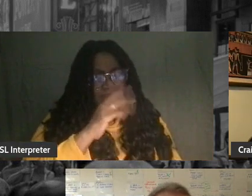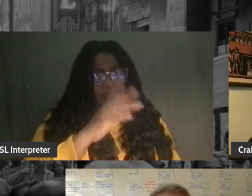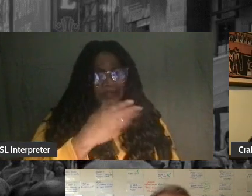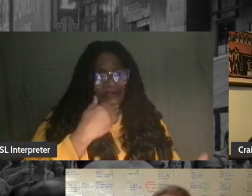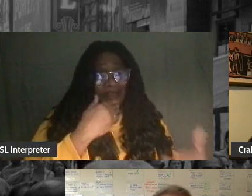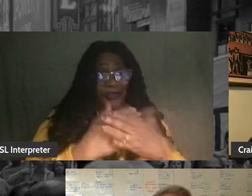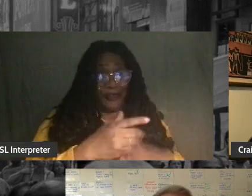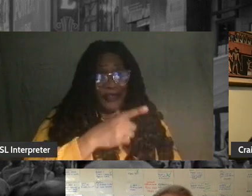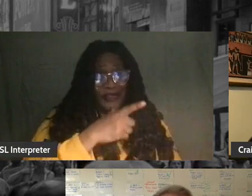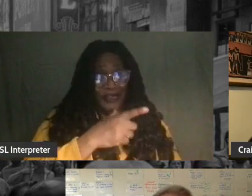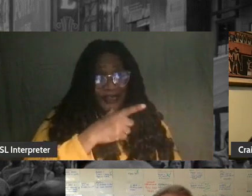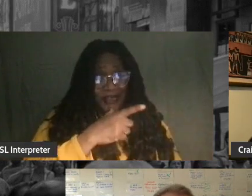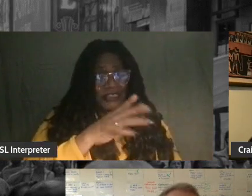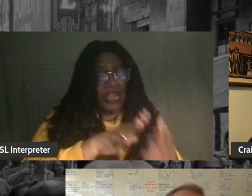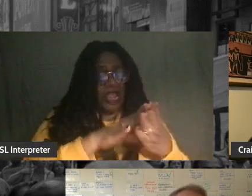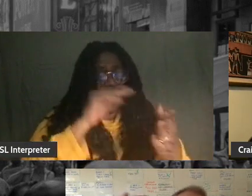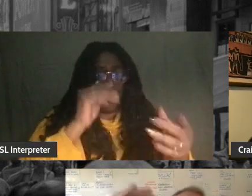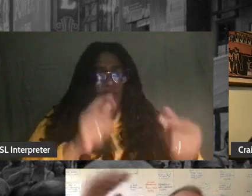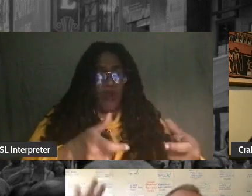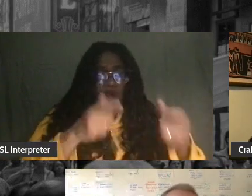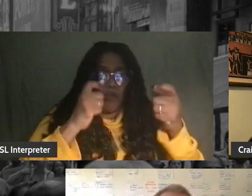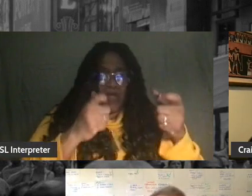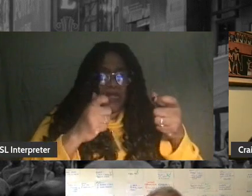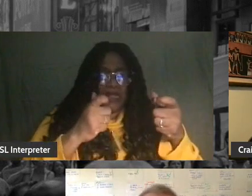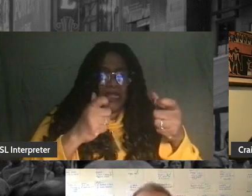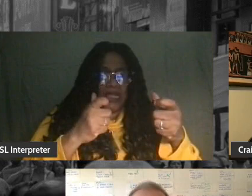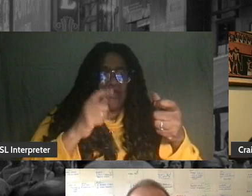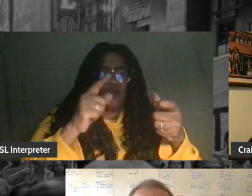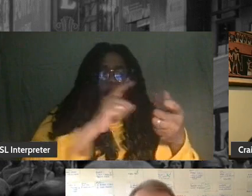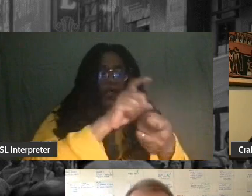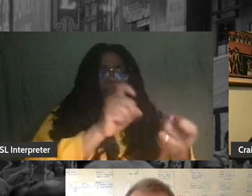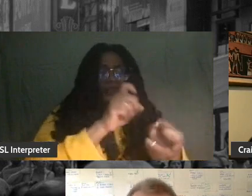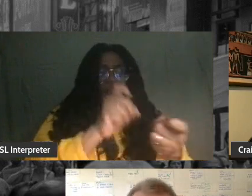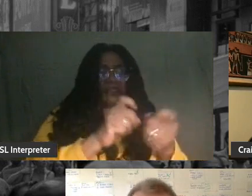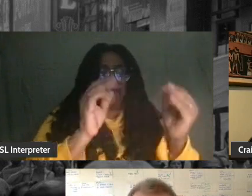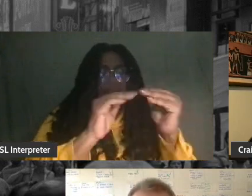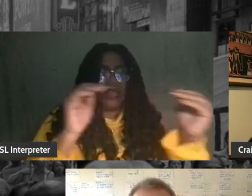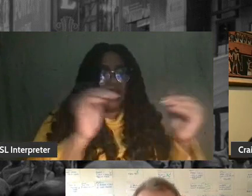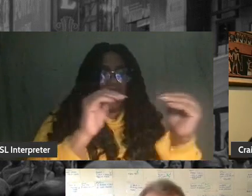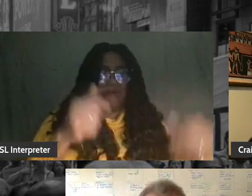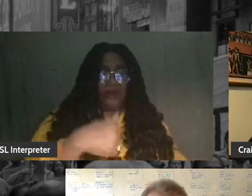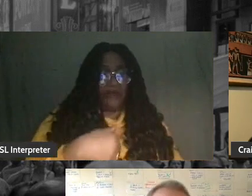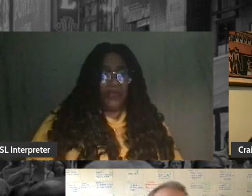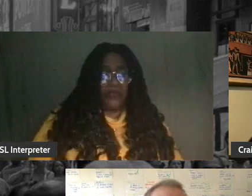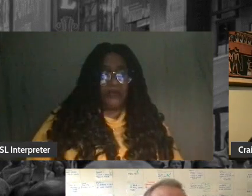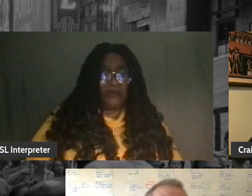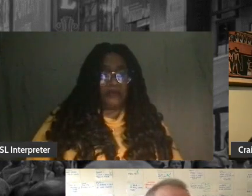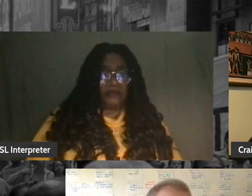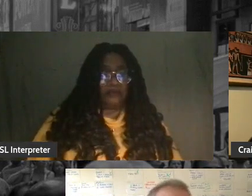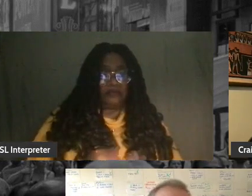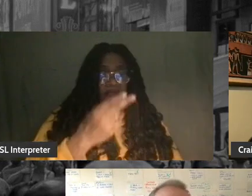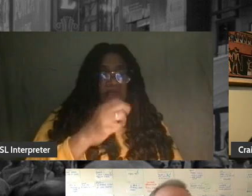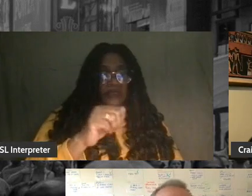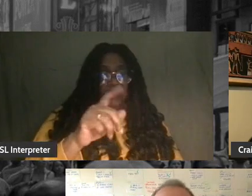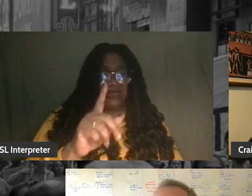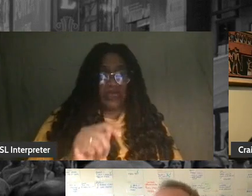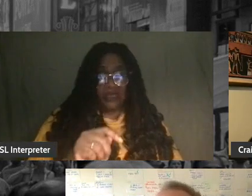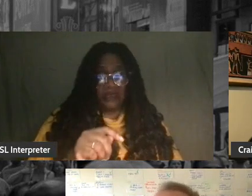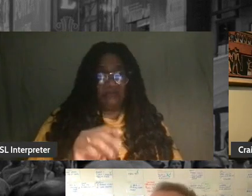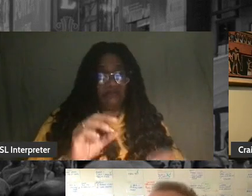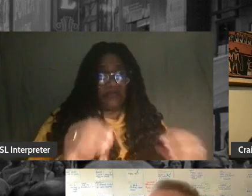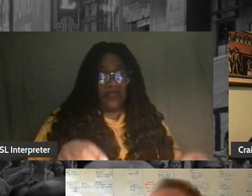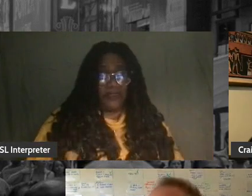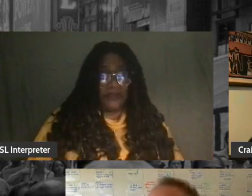lunch. And, I learned very quickly that you operate at a certain level and that I had nothing going on, like no heat. Not that you were that kind of person,